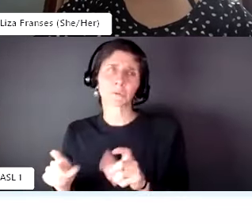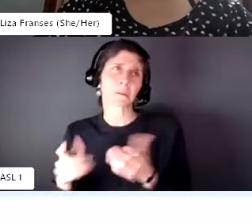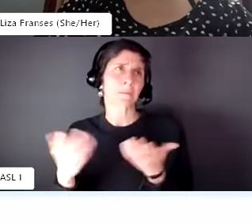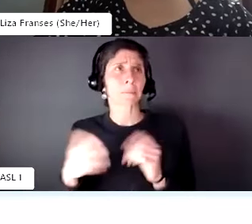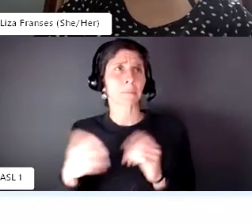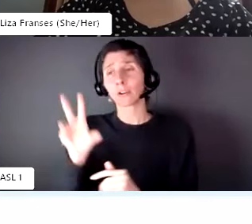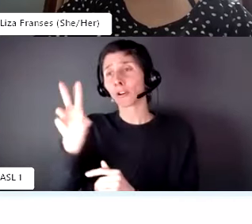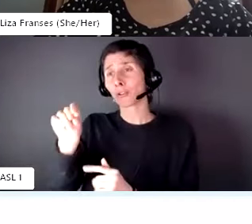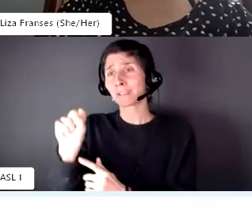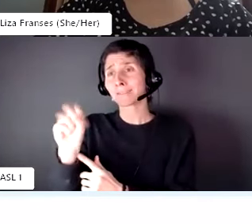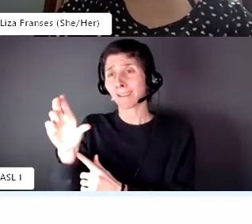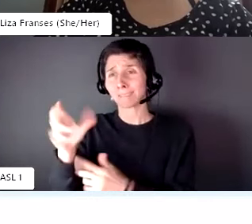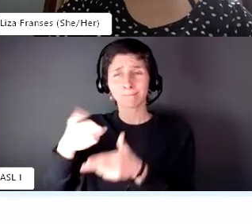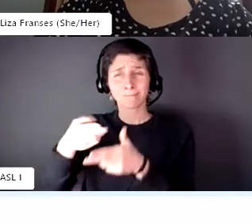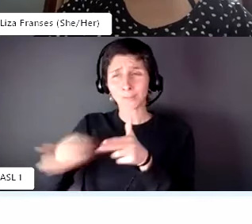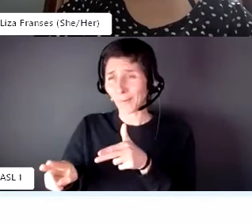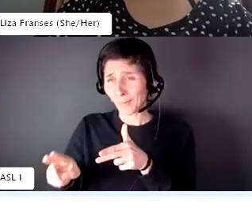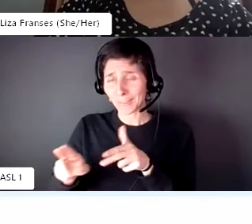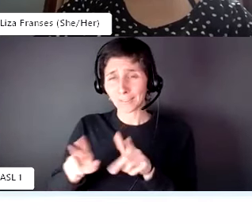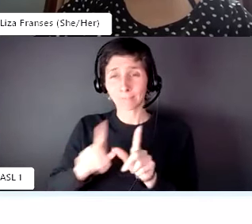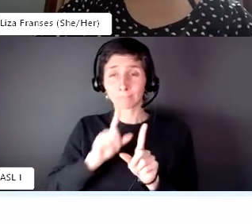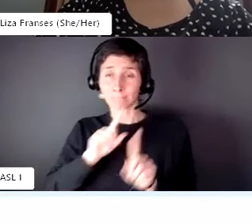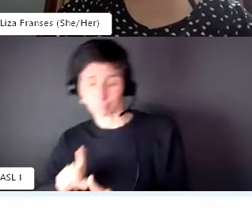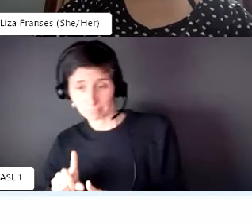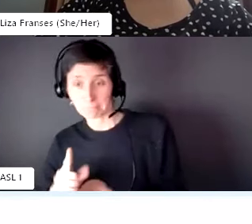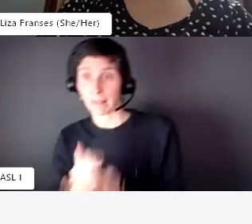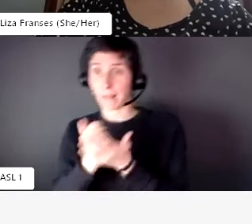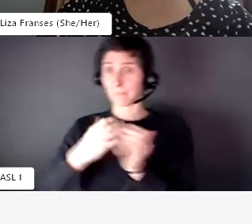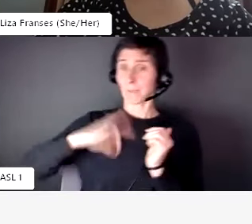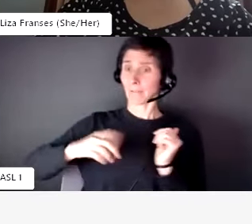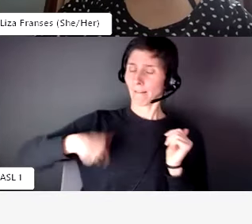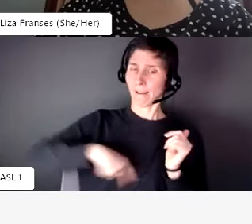of your time, but it really does help us in our future engagement.